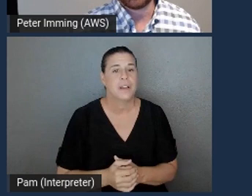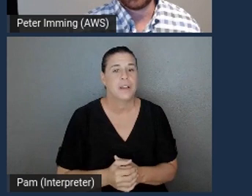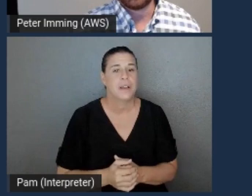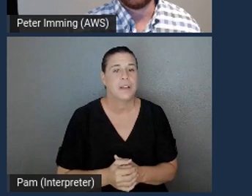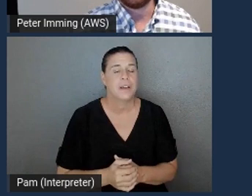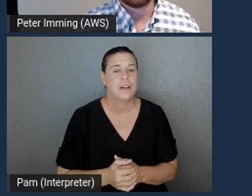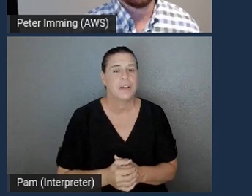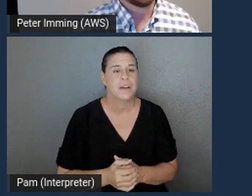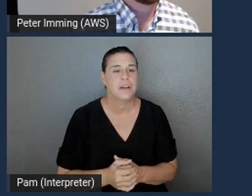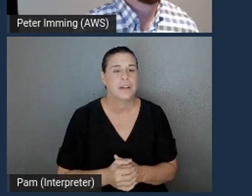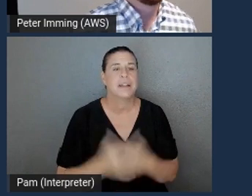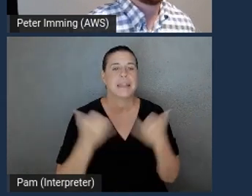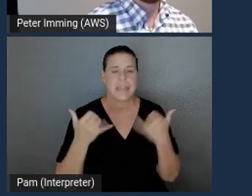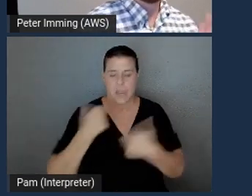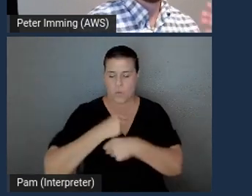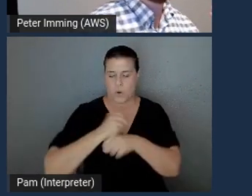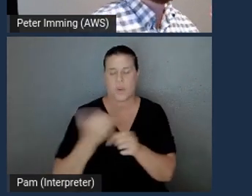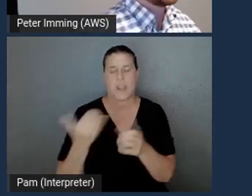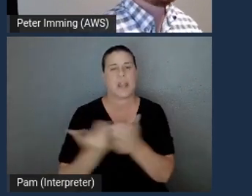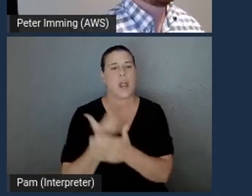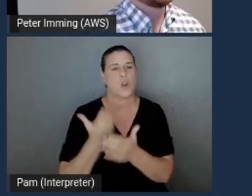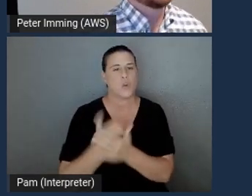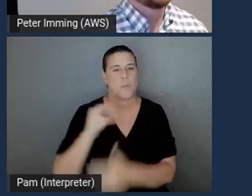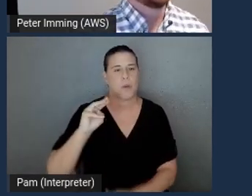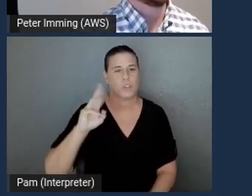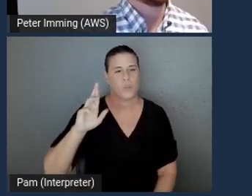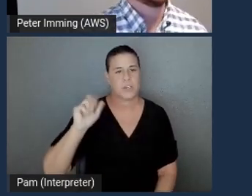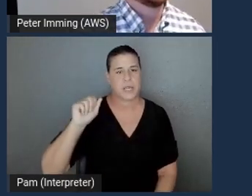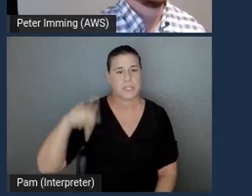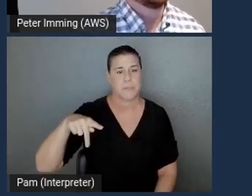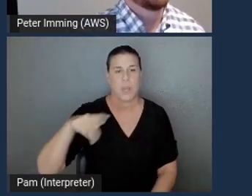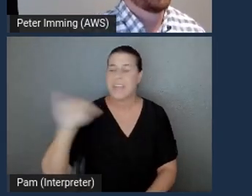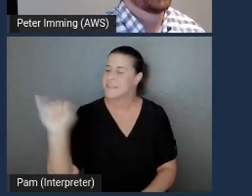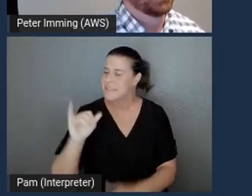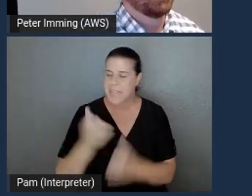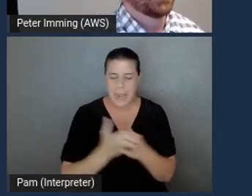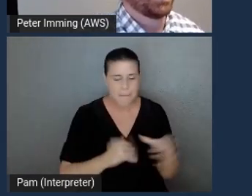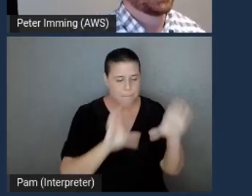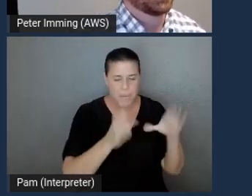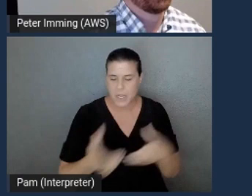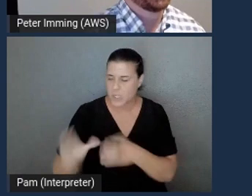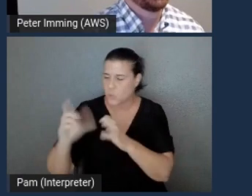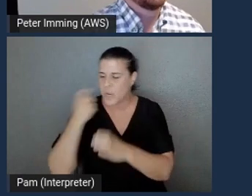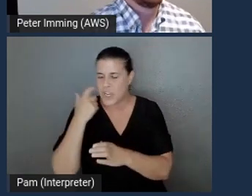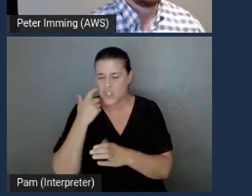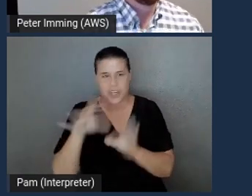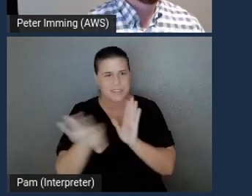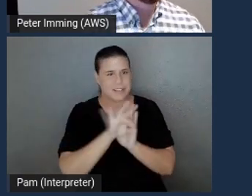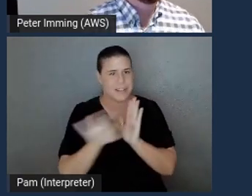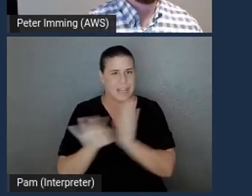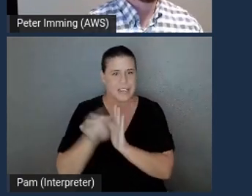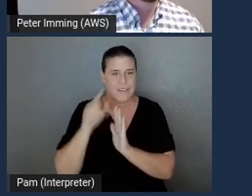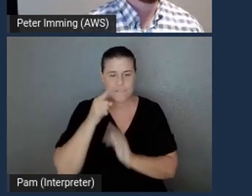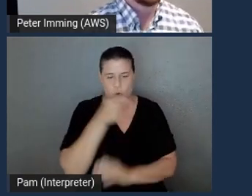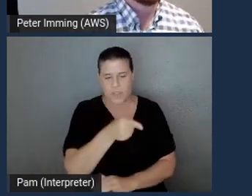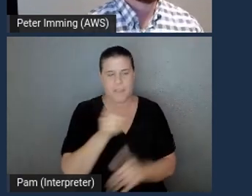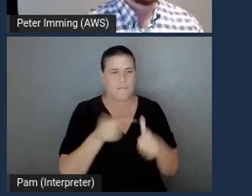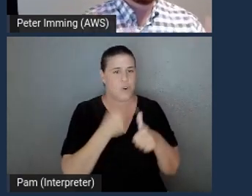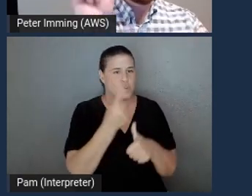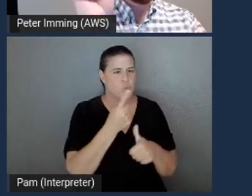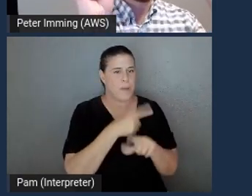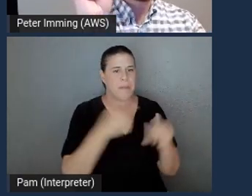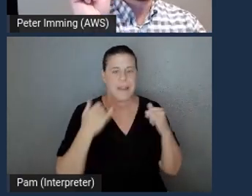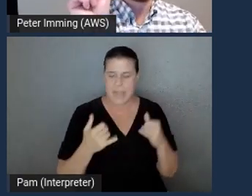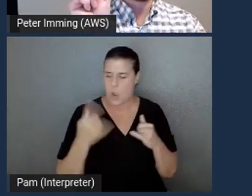Now when we go to create our new multi-region access point, even though it's the same buckets that we just selected for our first multi-region access point, that we now just